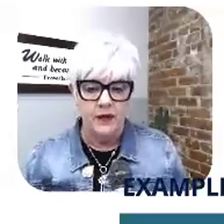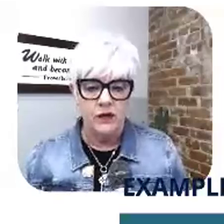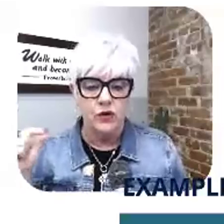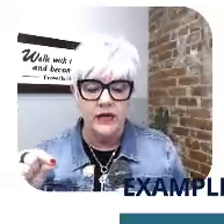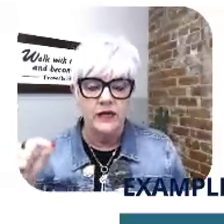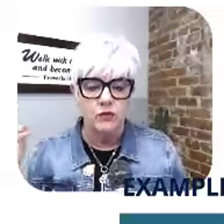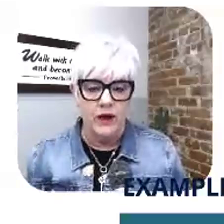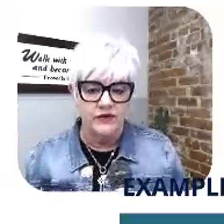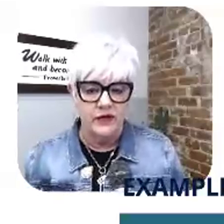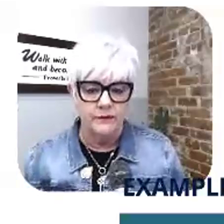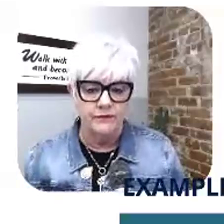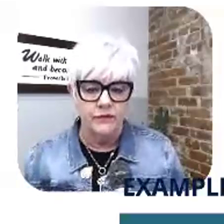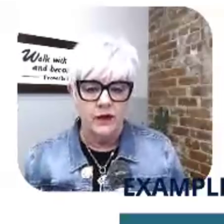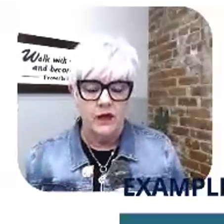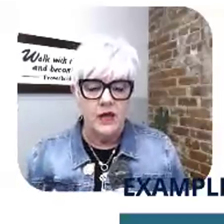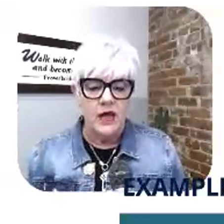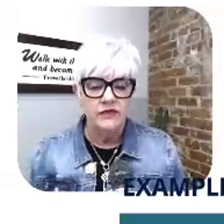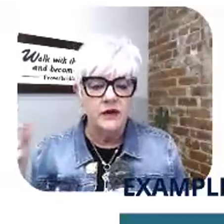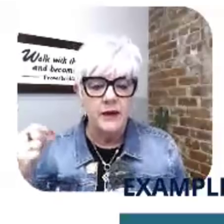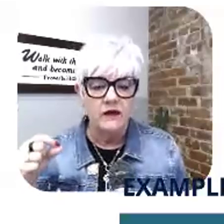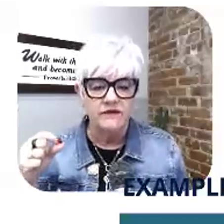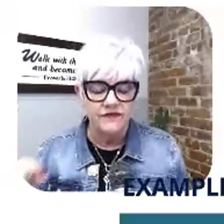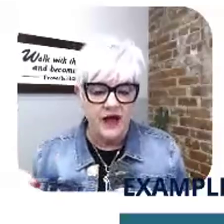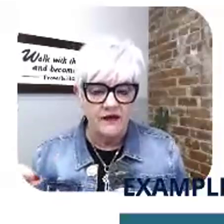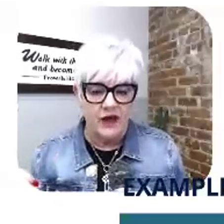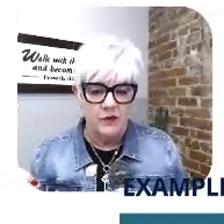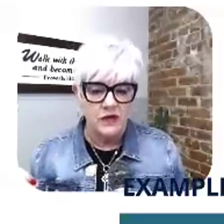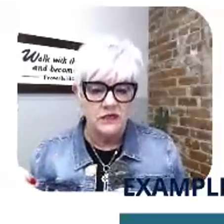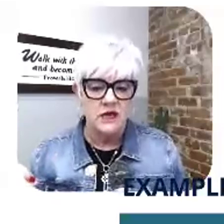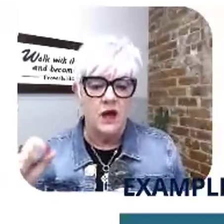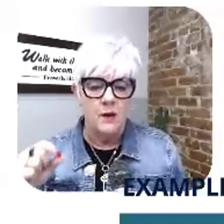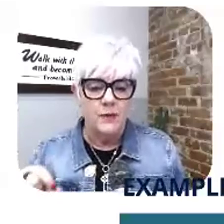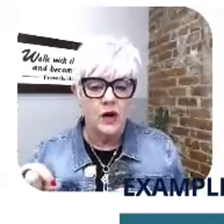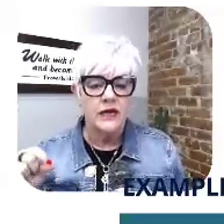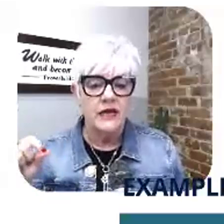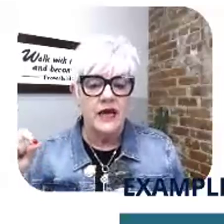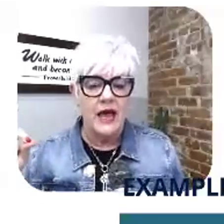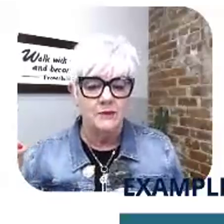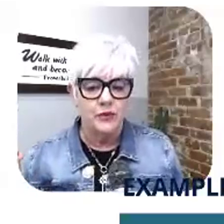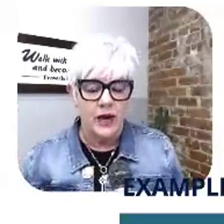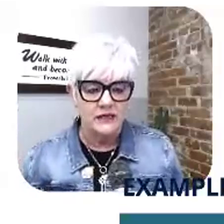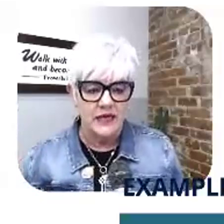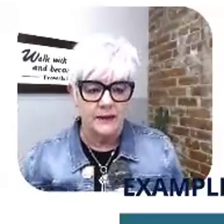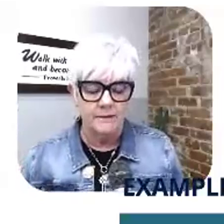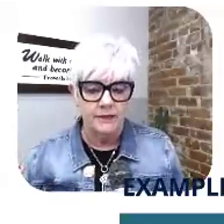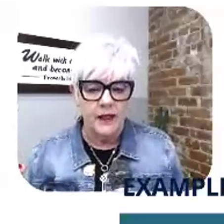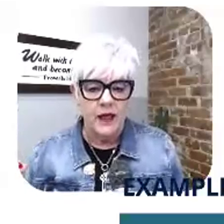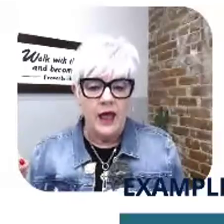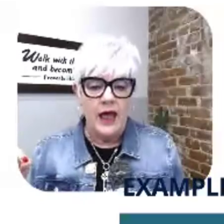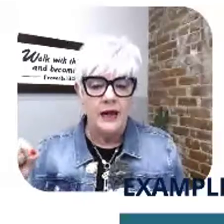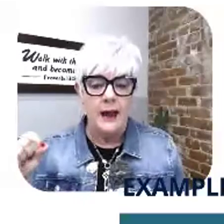income, creating revenue. And then about 5 hours marketing and branding, and